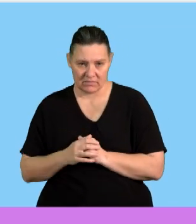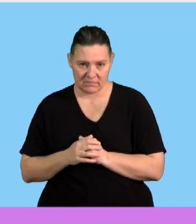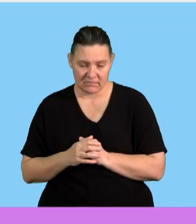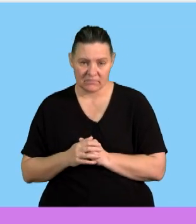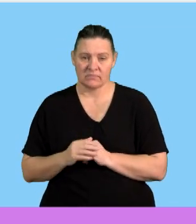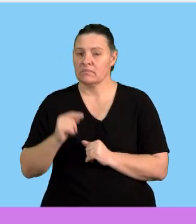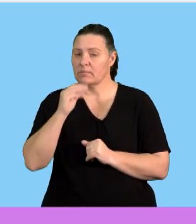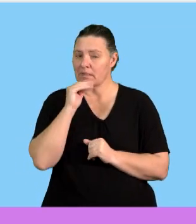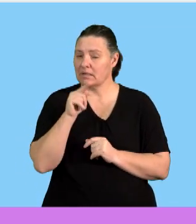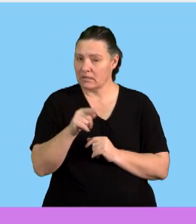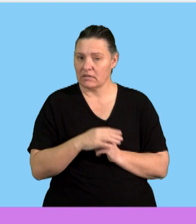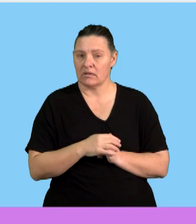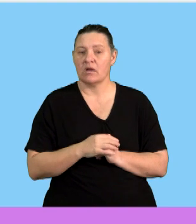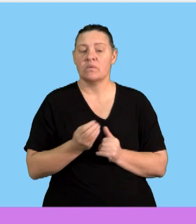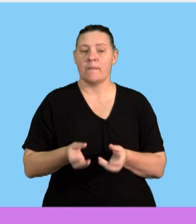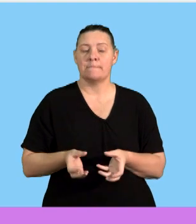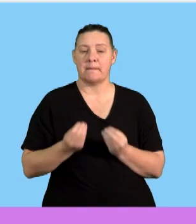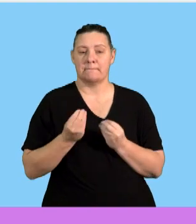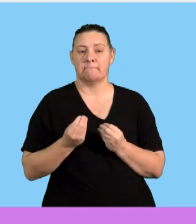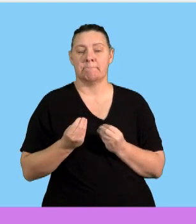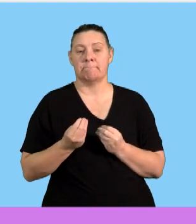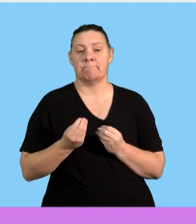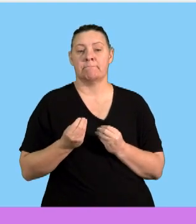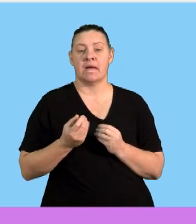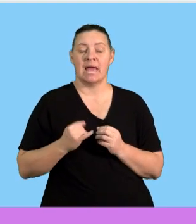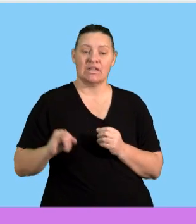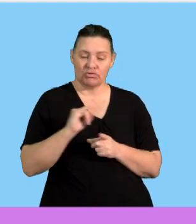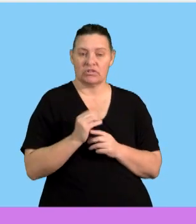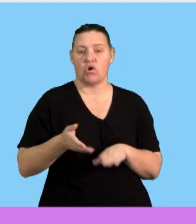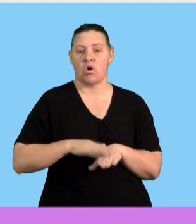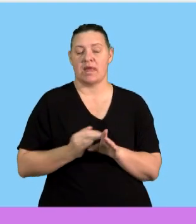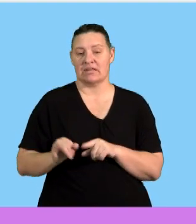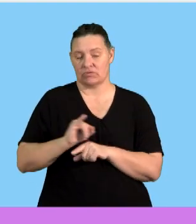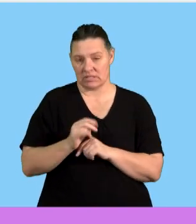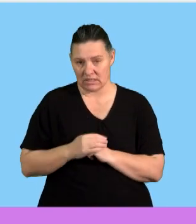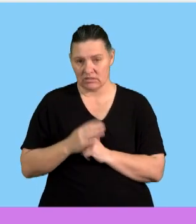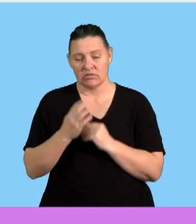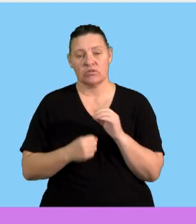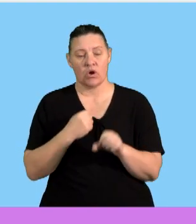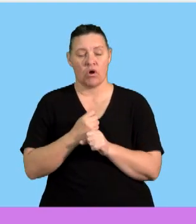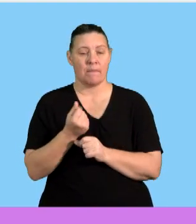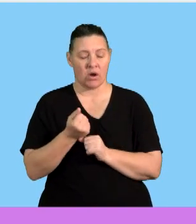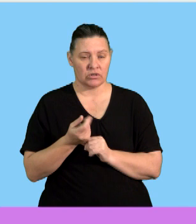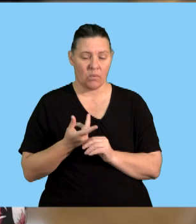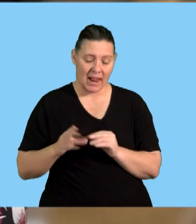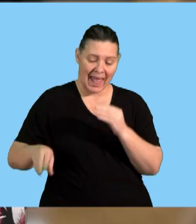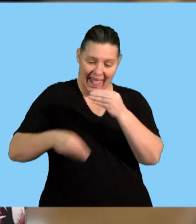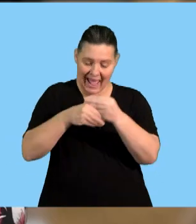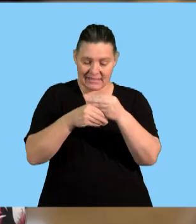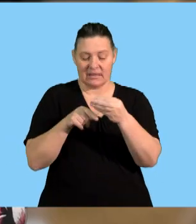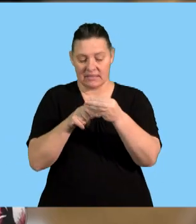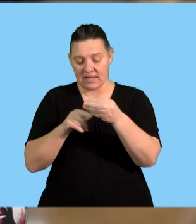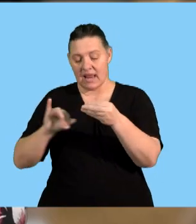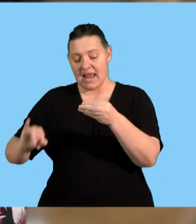That means you will earn interest on interest. Every year, your interest amounts will be added to your